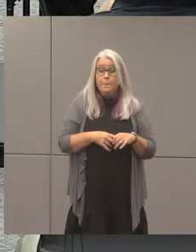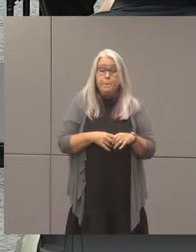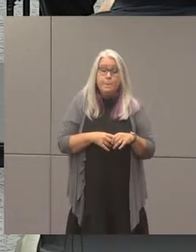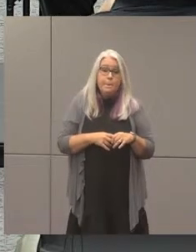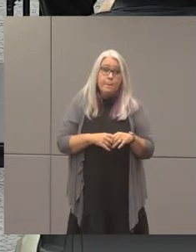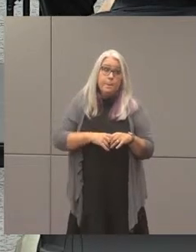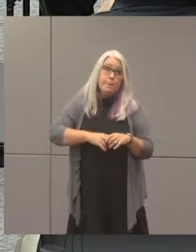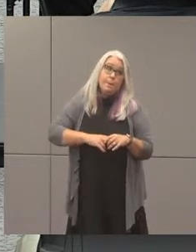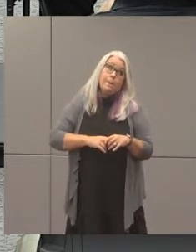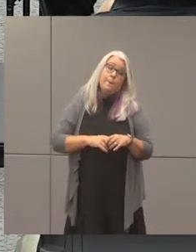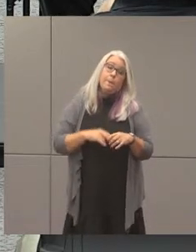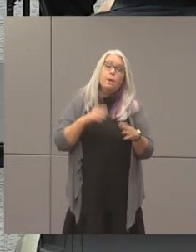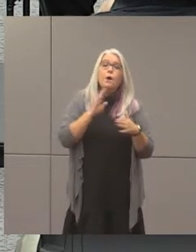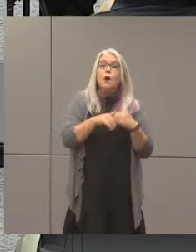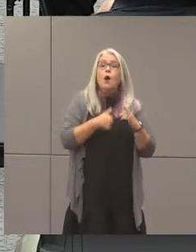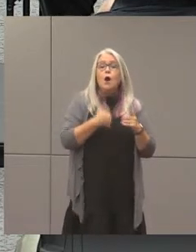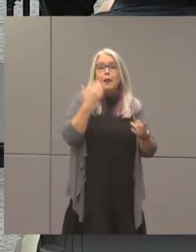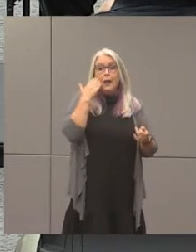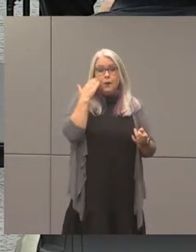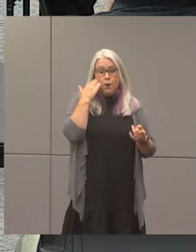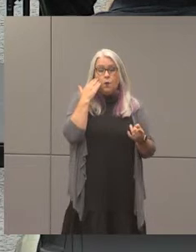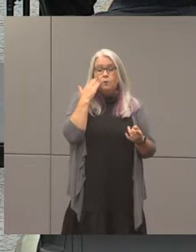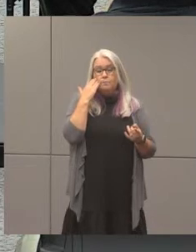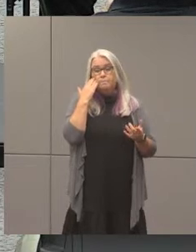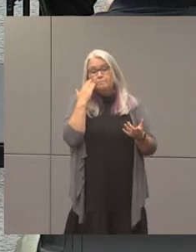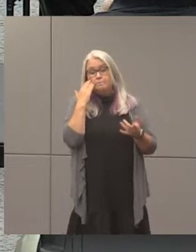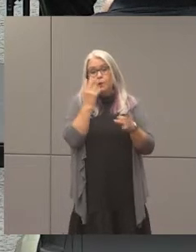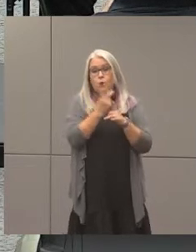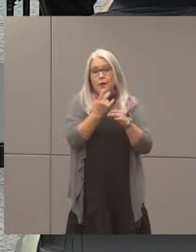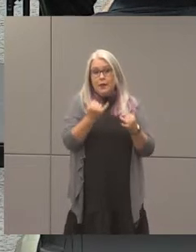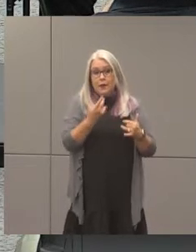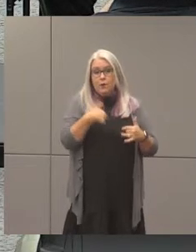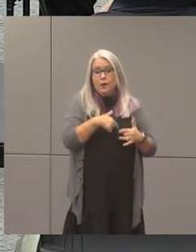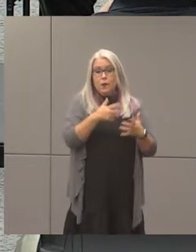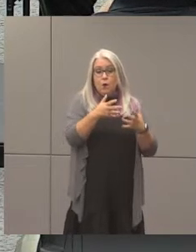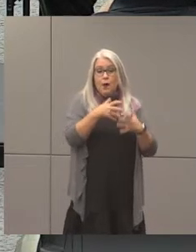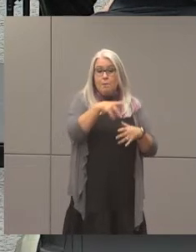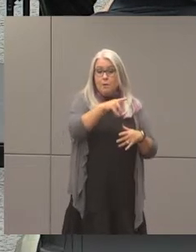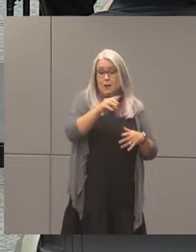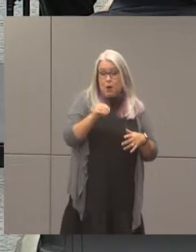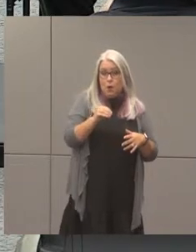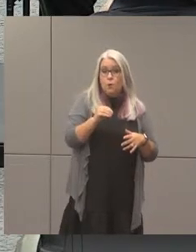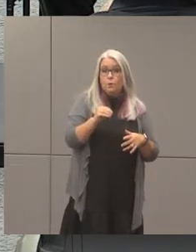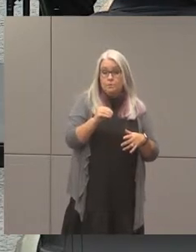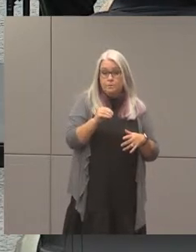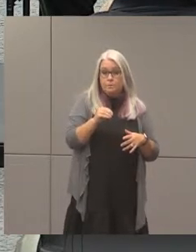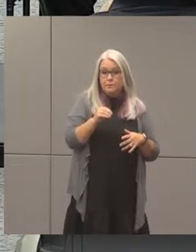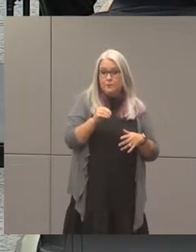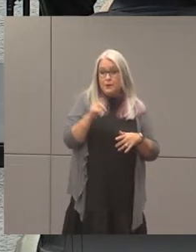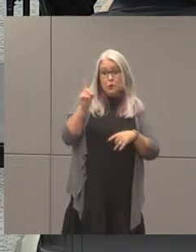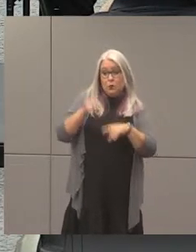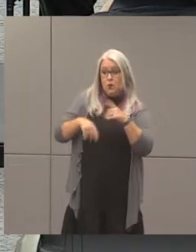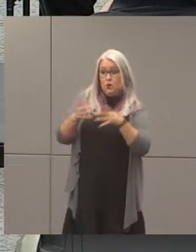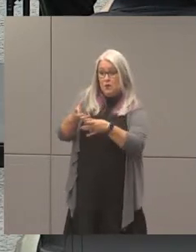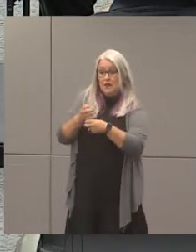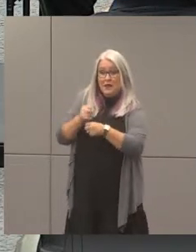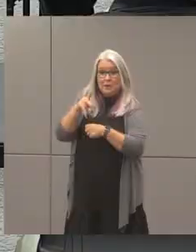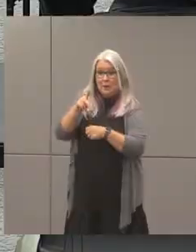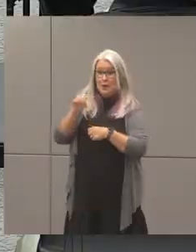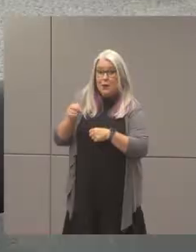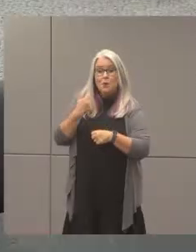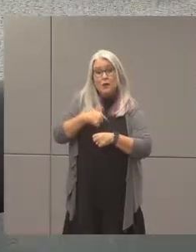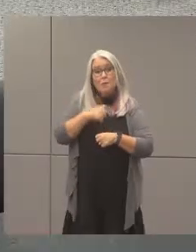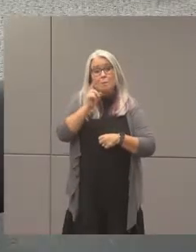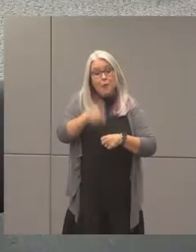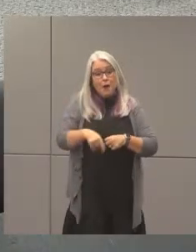So all I can tell you is that they wanted a PO, which I said they could not get until we took it to